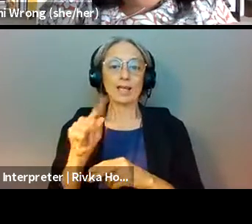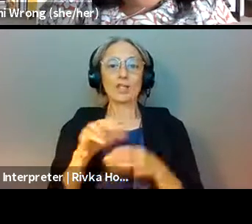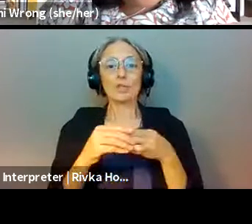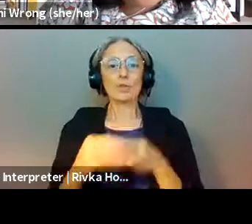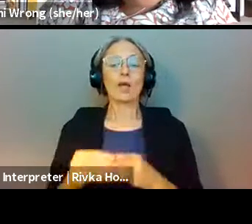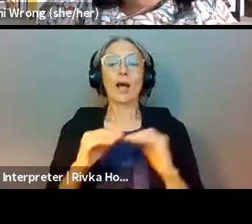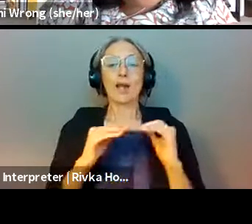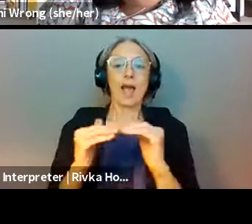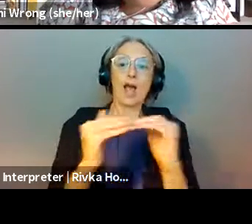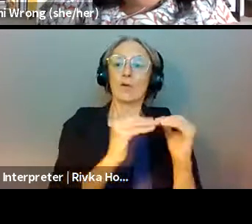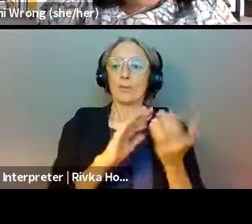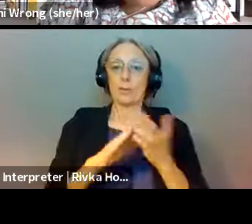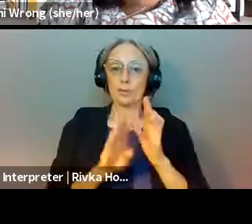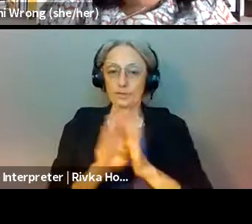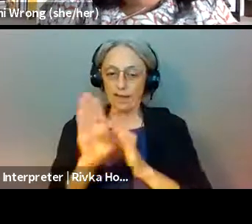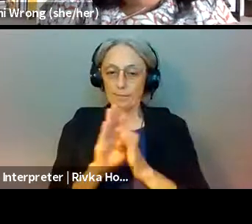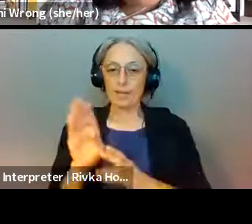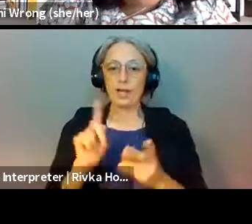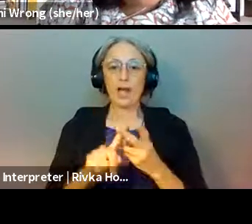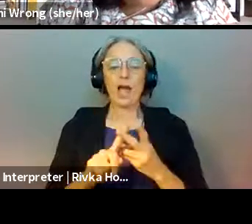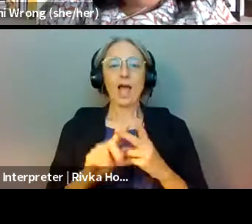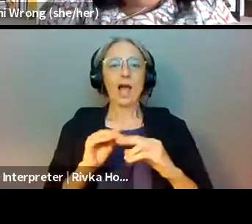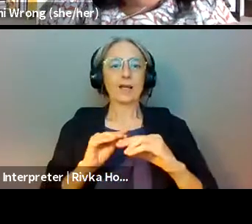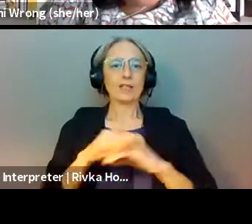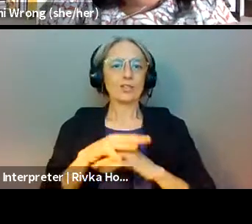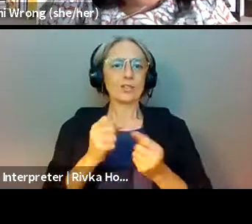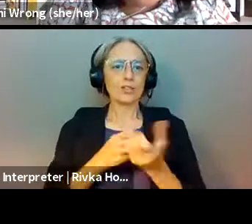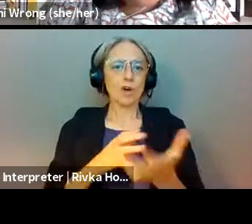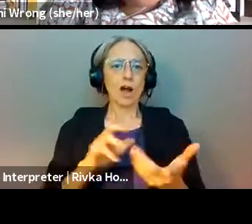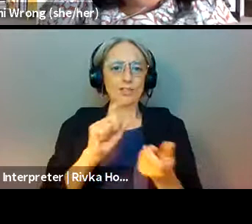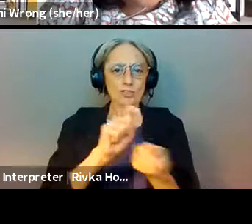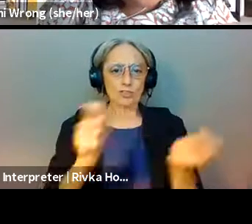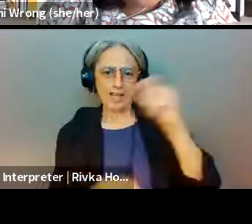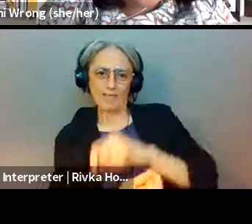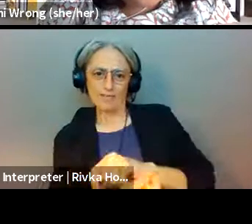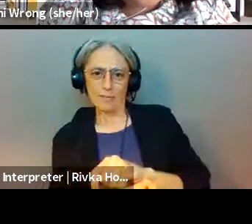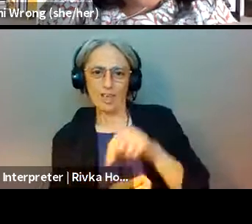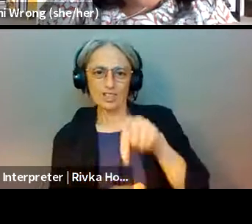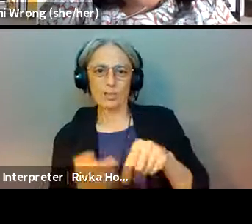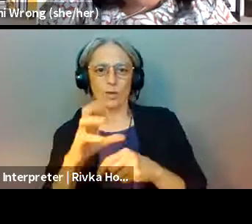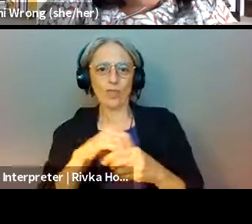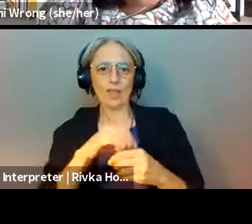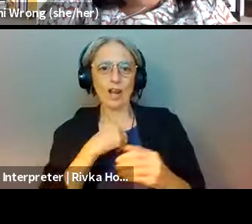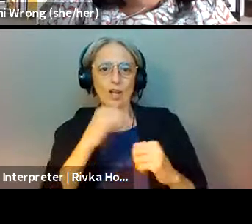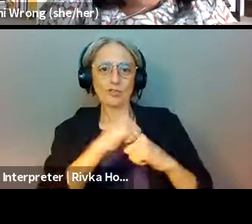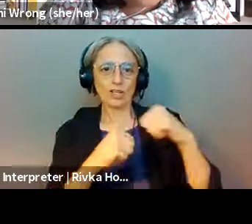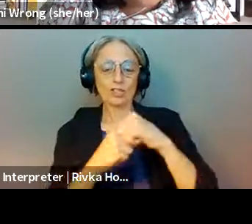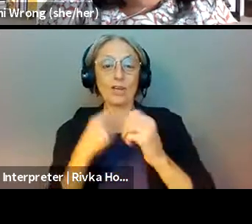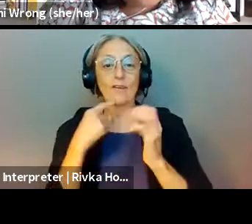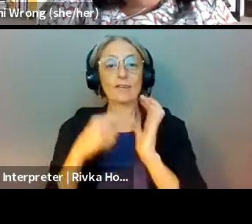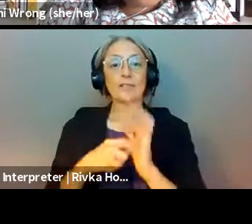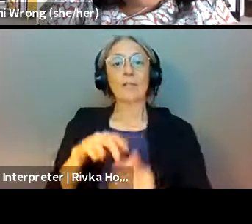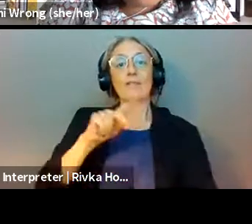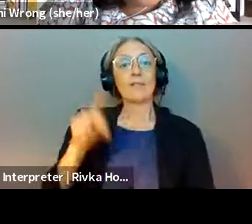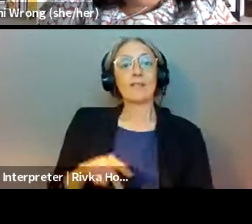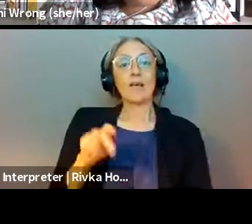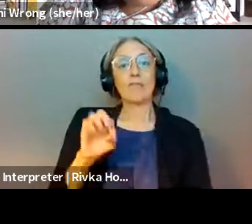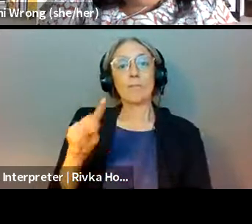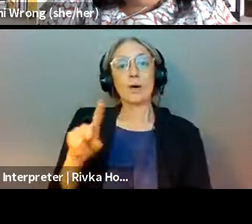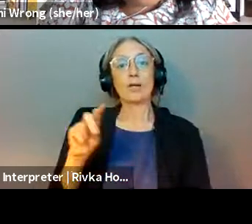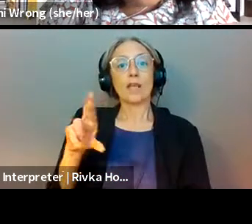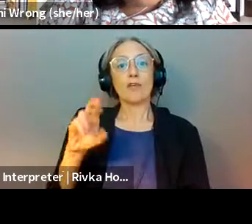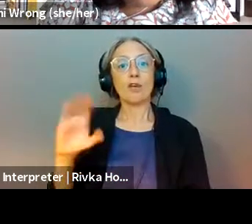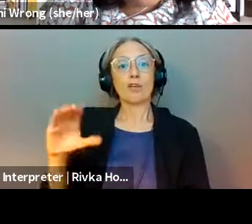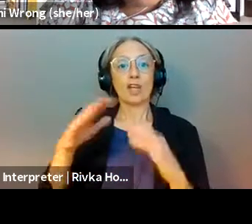community development and drive transformation of our infrastructure, like our Philadelphia Parks and Recreation System.